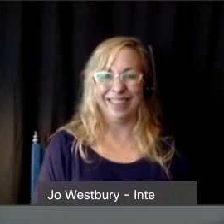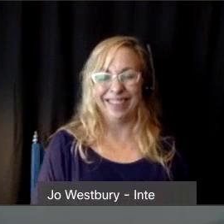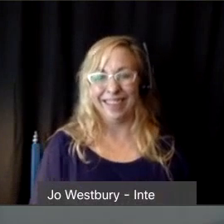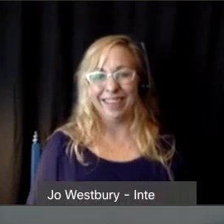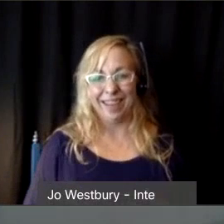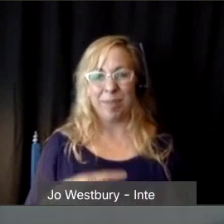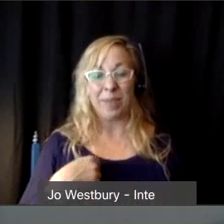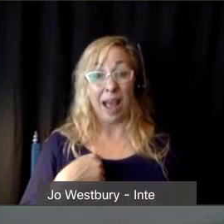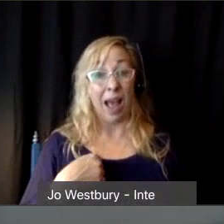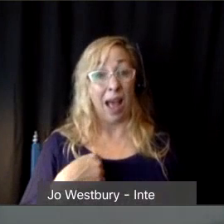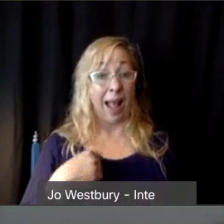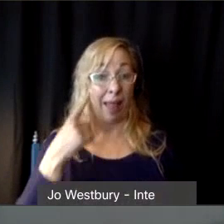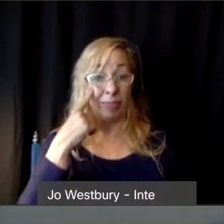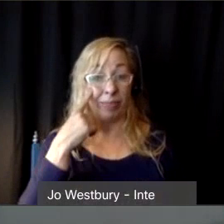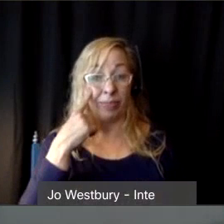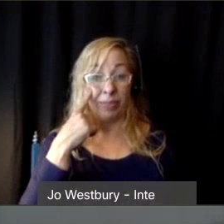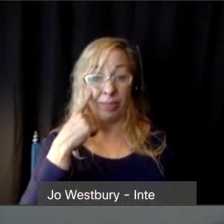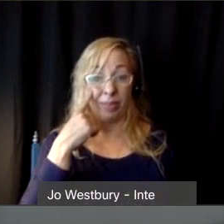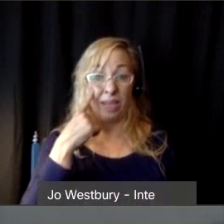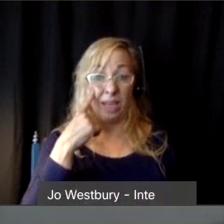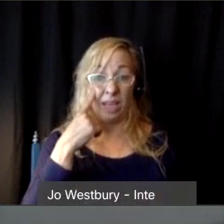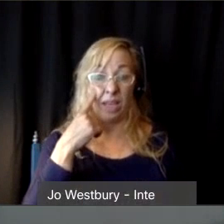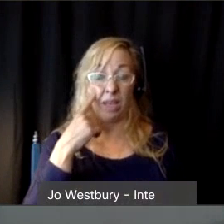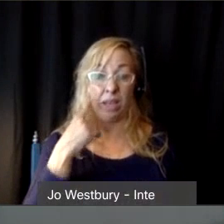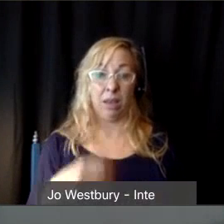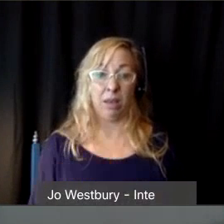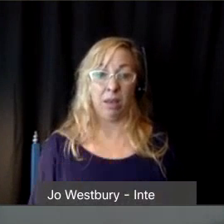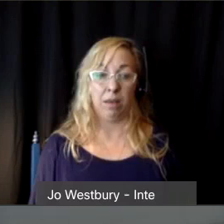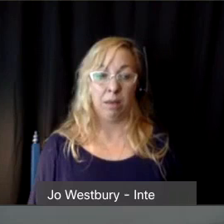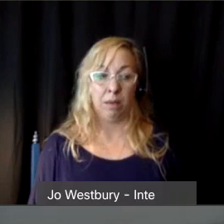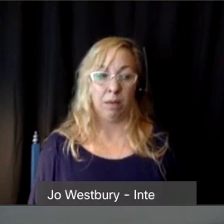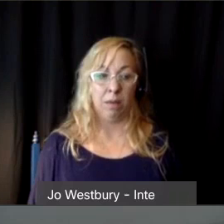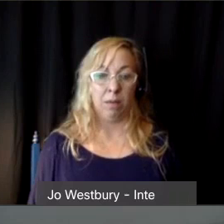Because I do think an overwhelming result